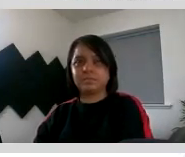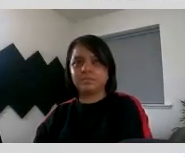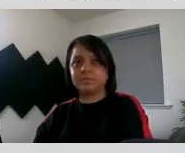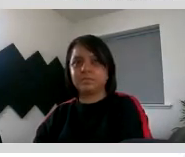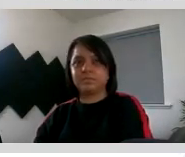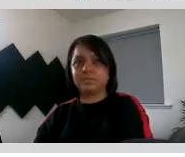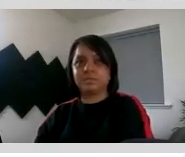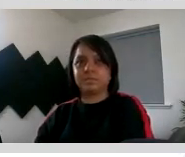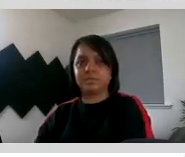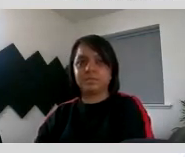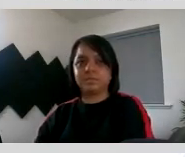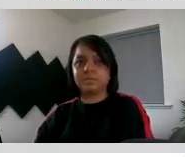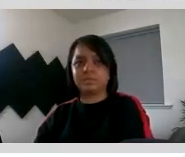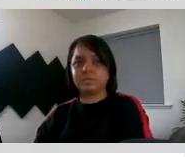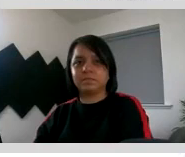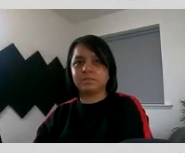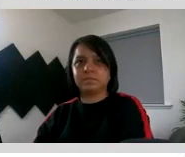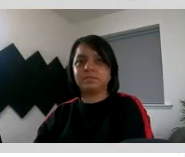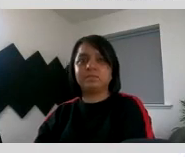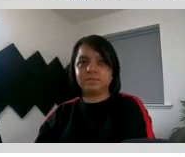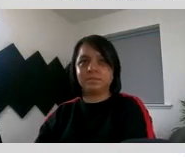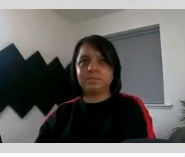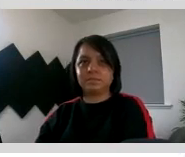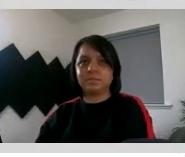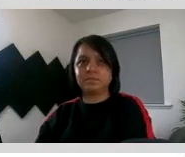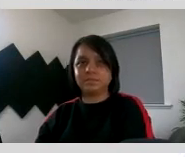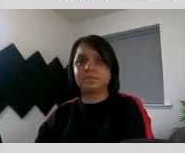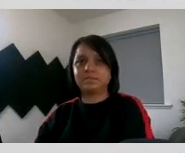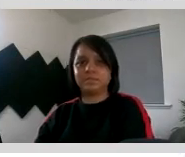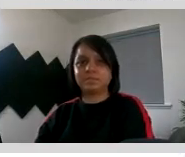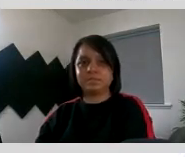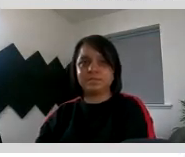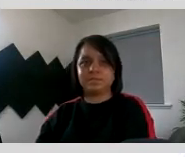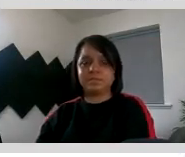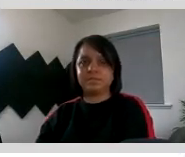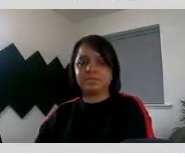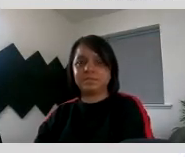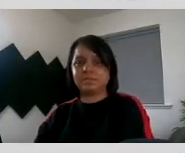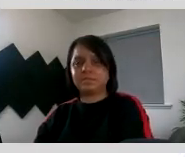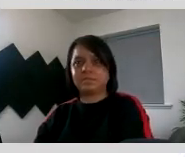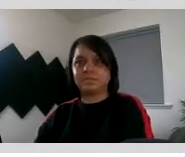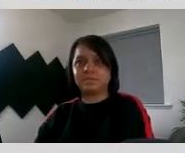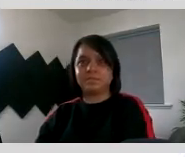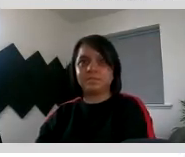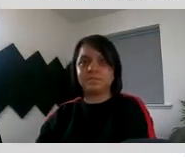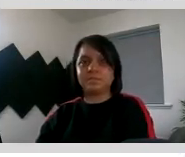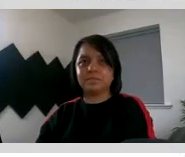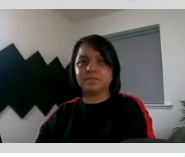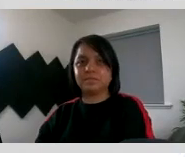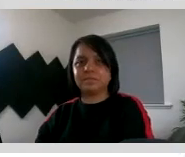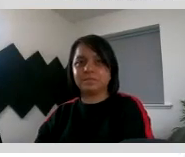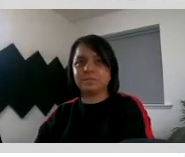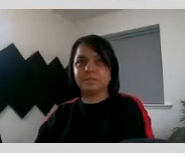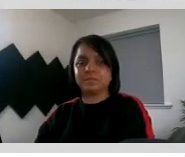stay home, and someone else provides them, maybe their husbands or wives or someone provides them. So they just stay home, just only speak